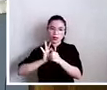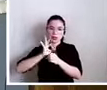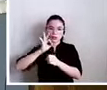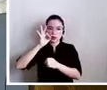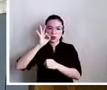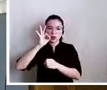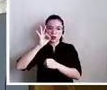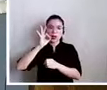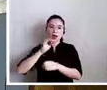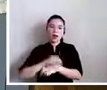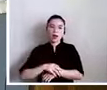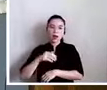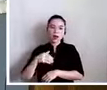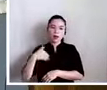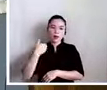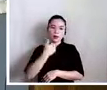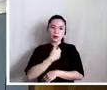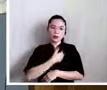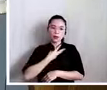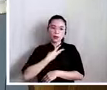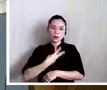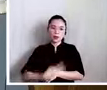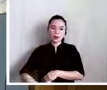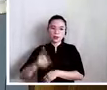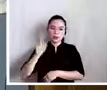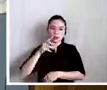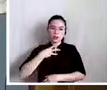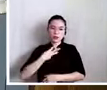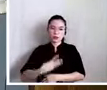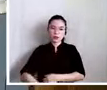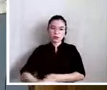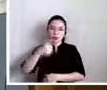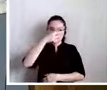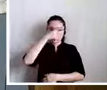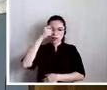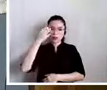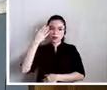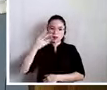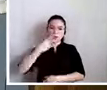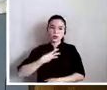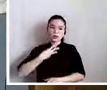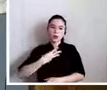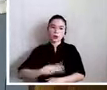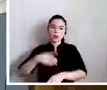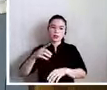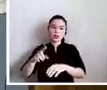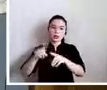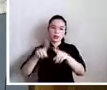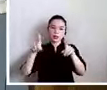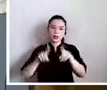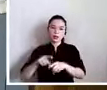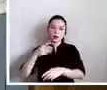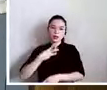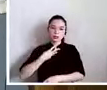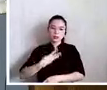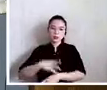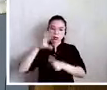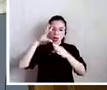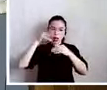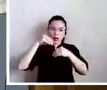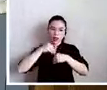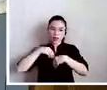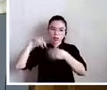cleanse our body, sanctify our soul. We wish what you wish, because you wish, as